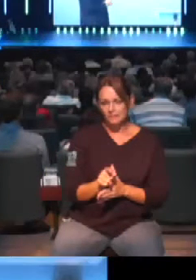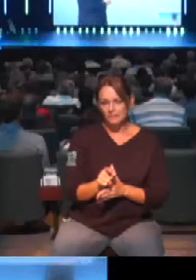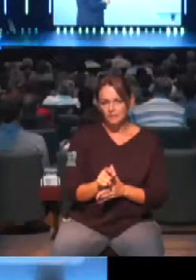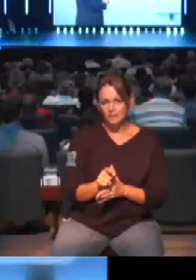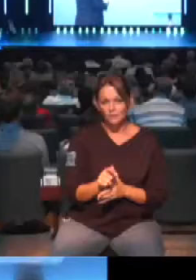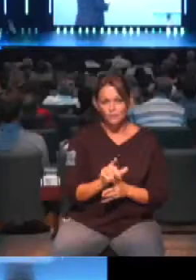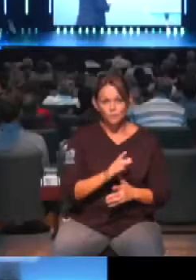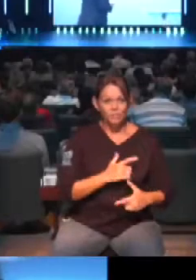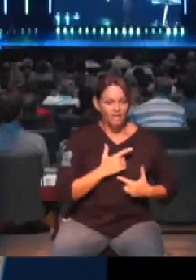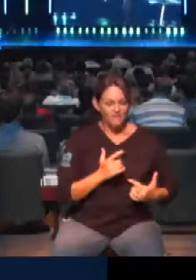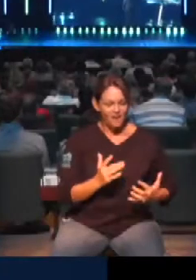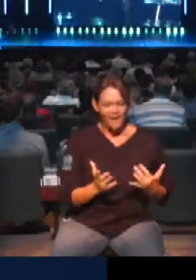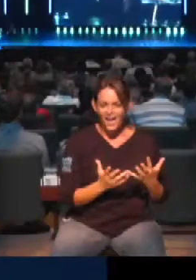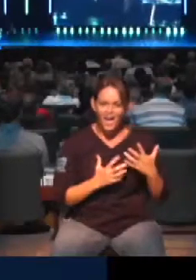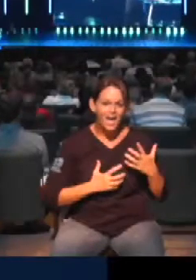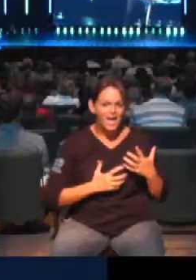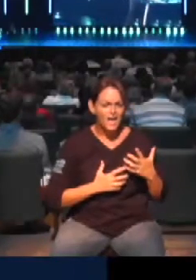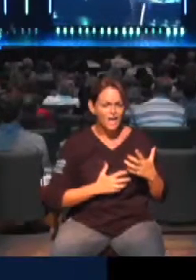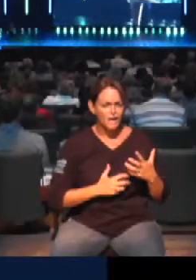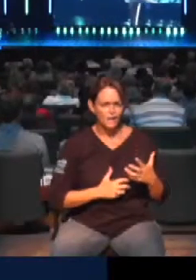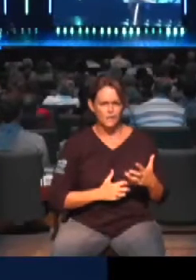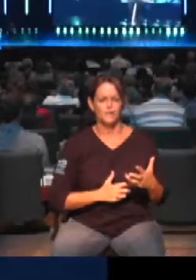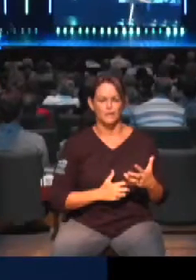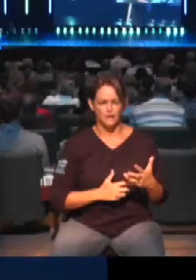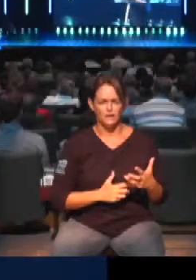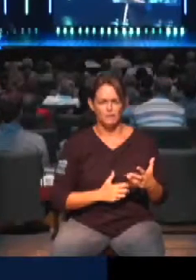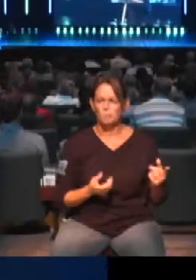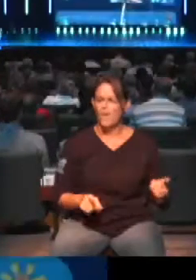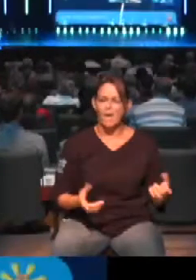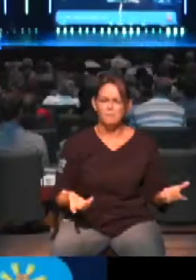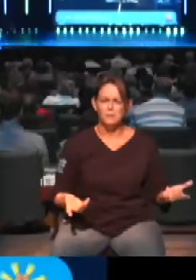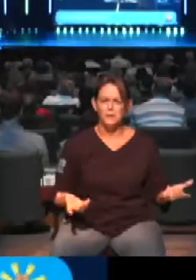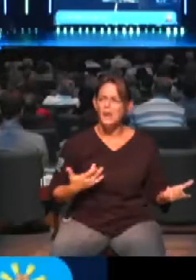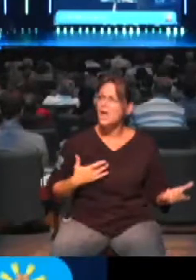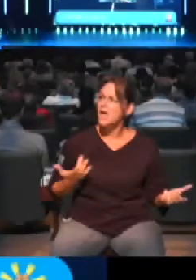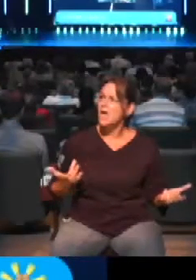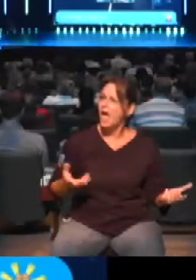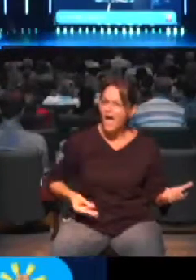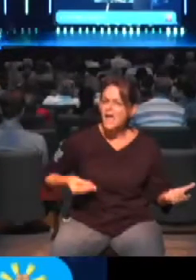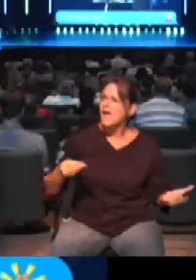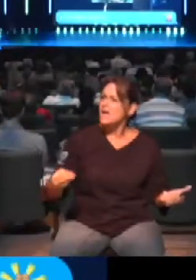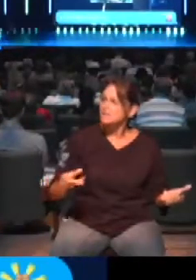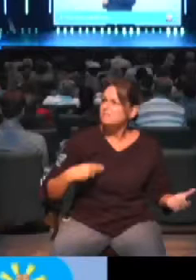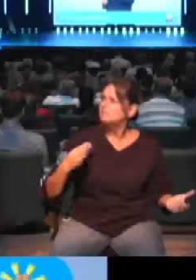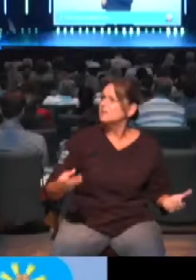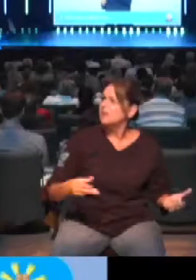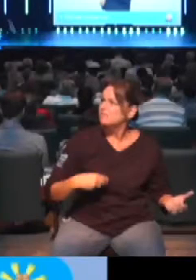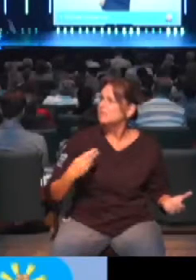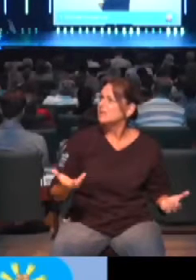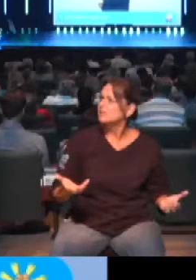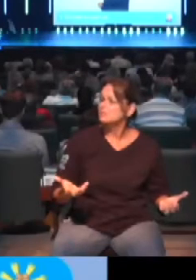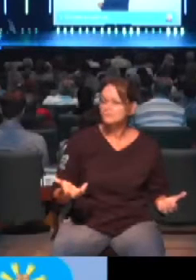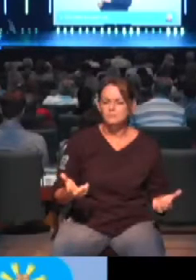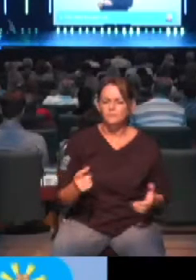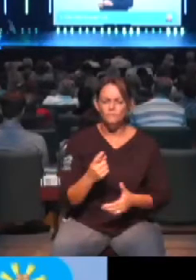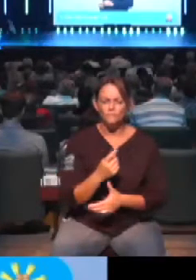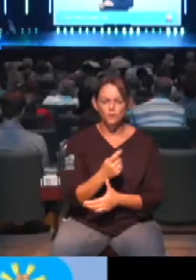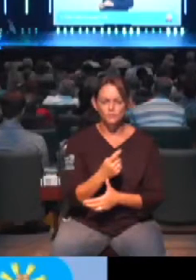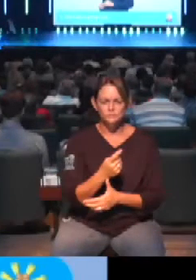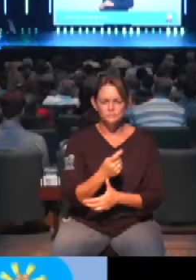sacrificed or redeemed. The second thing is first fruits must be offered. Here's the third point. The tithe must be